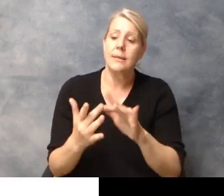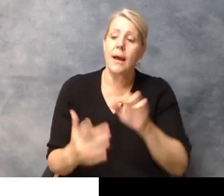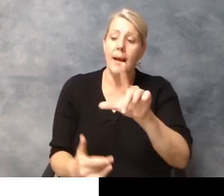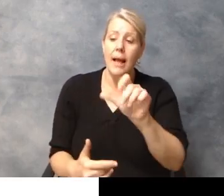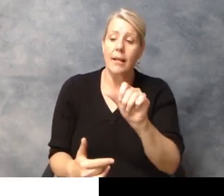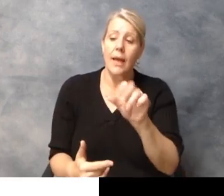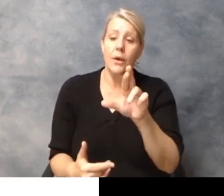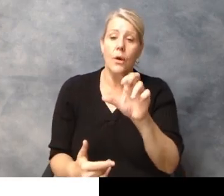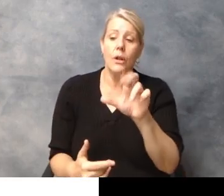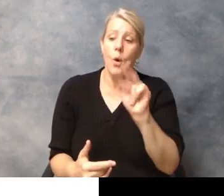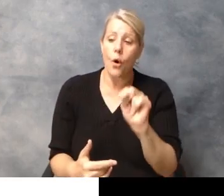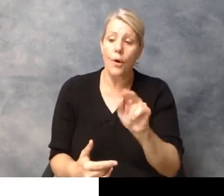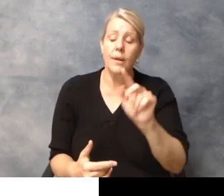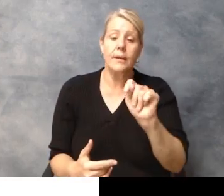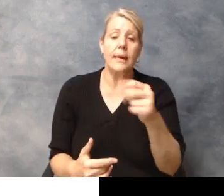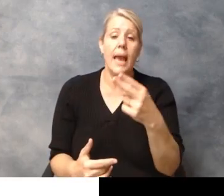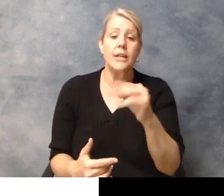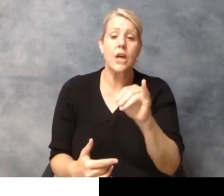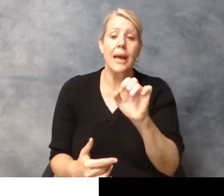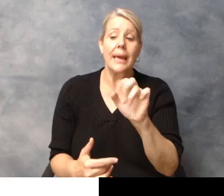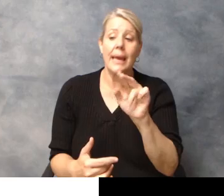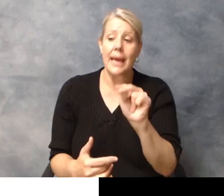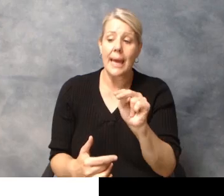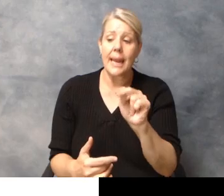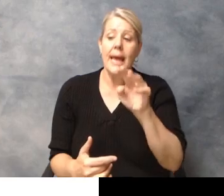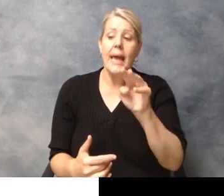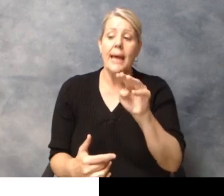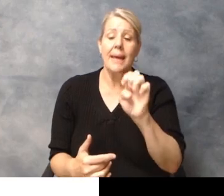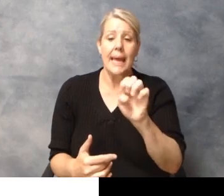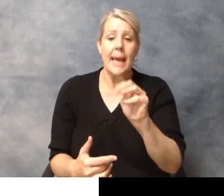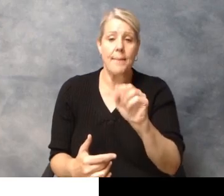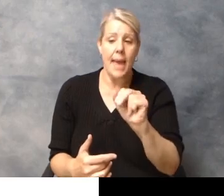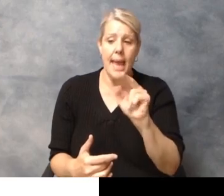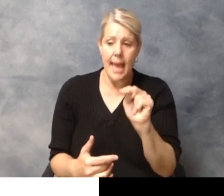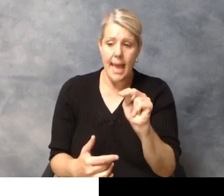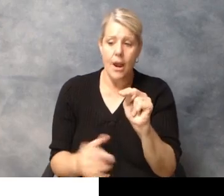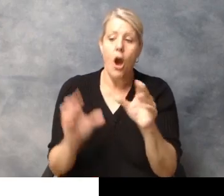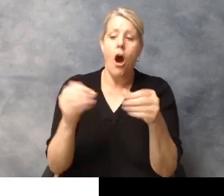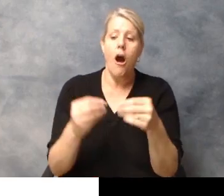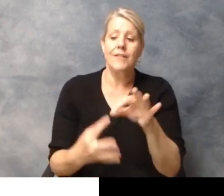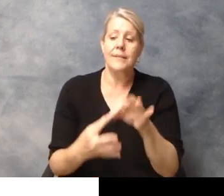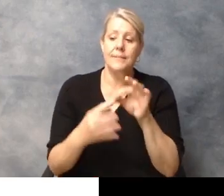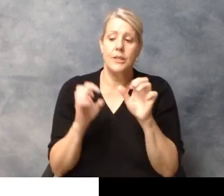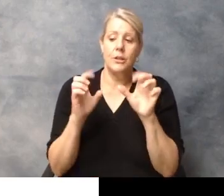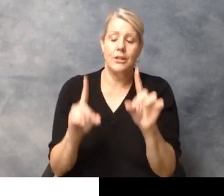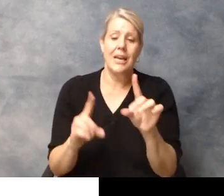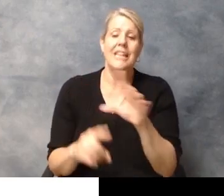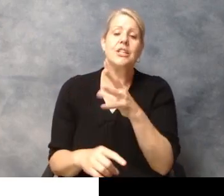Special Education and Early Learning, Division of IDEA Monitoring and Results.